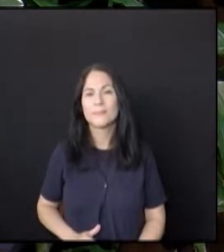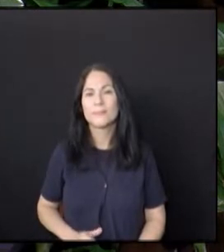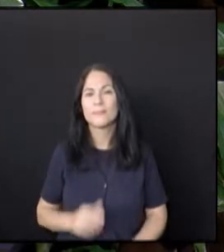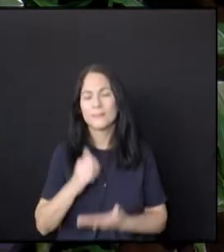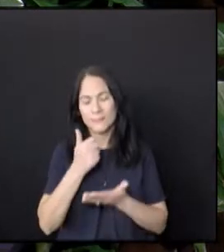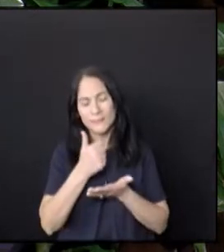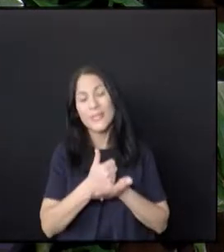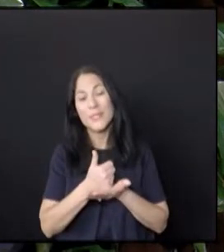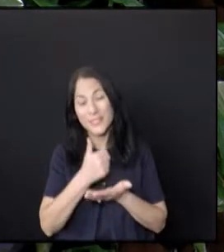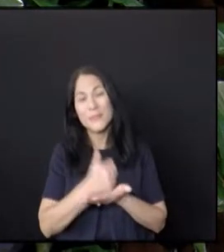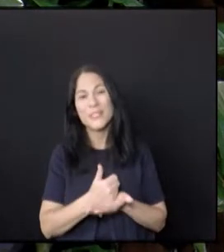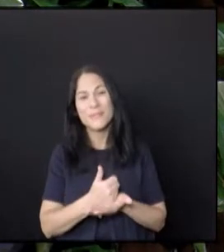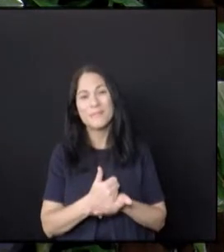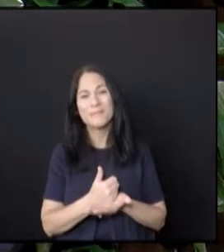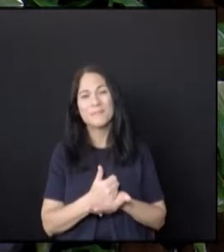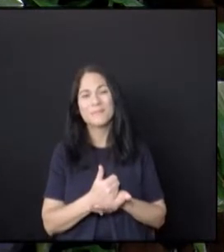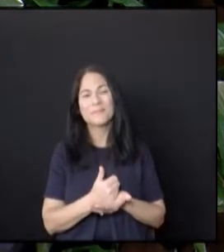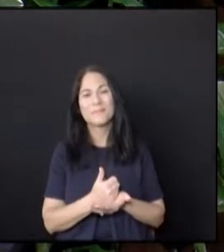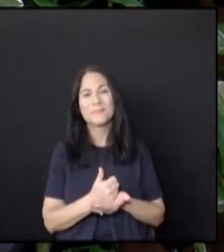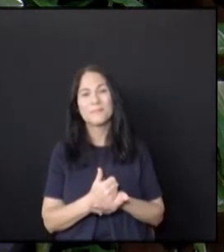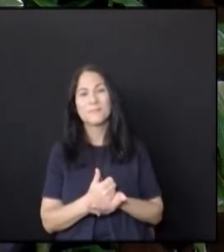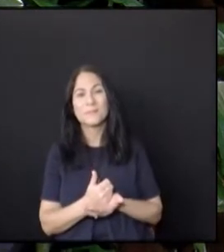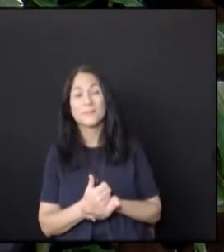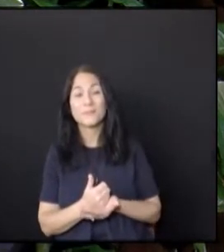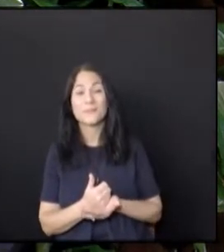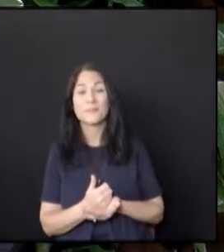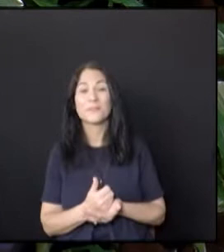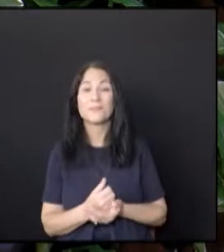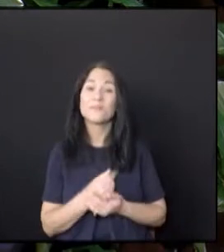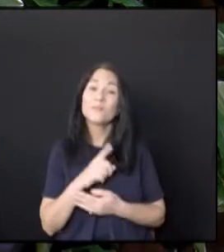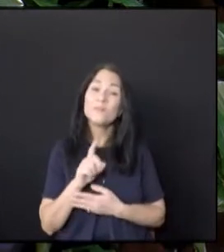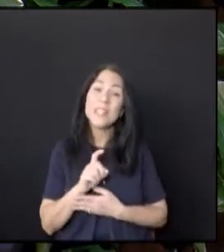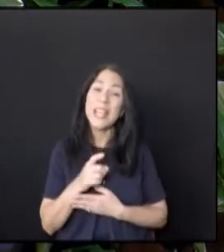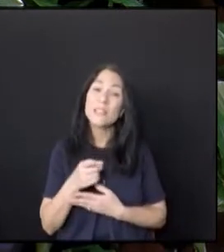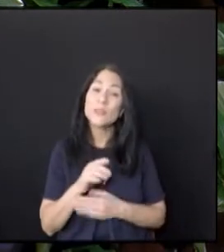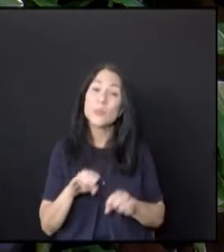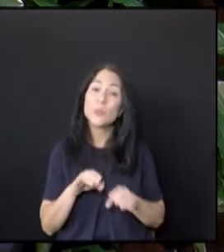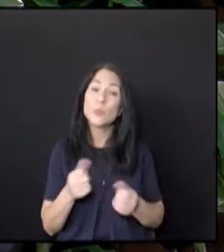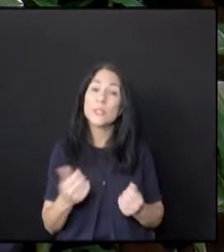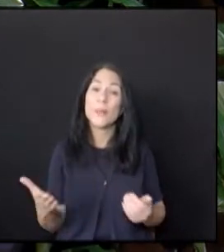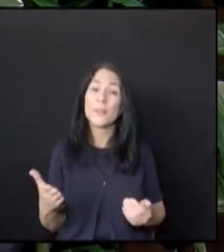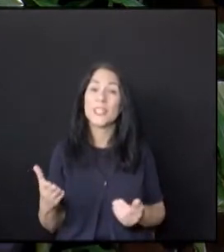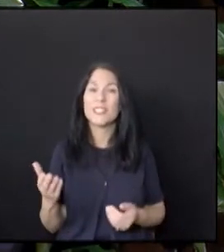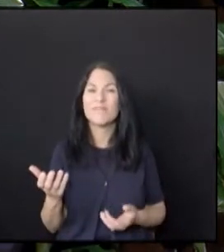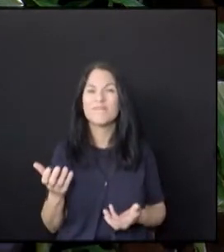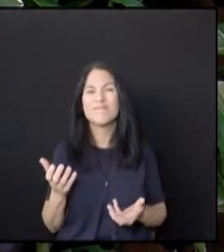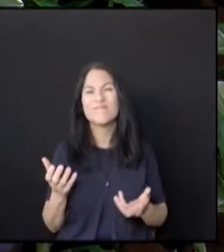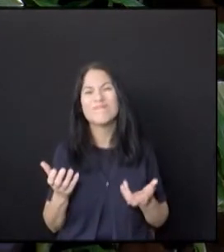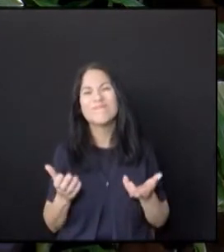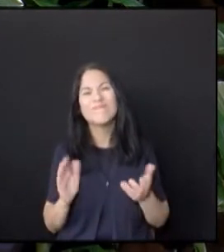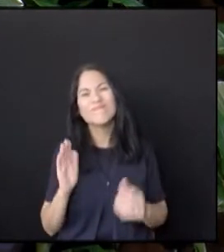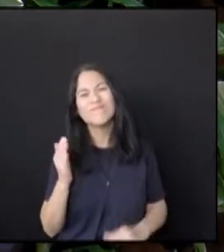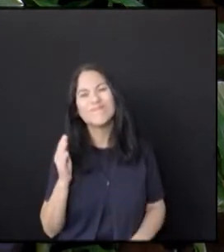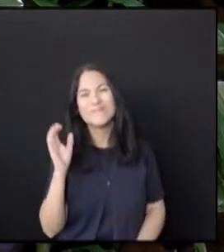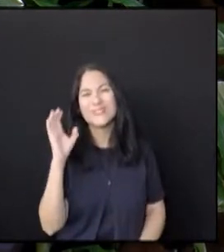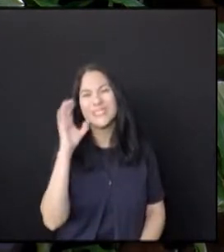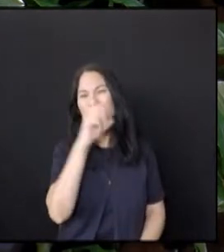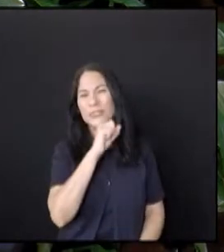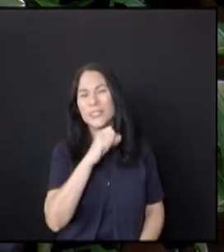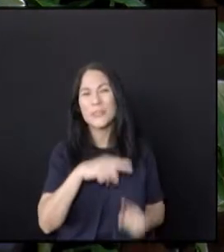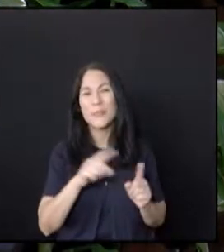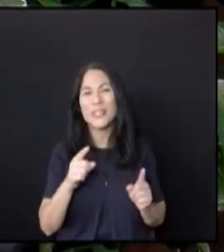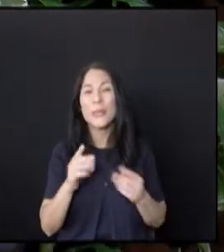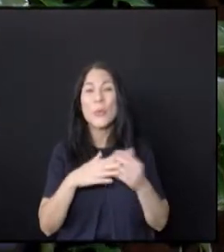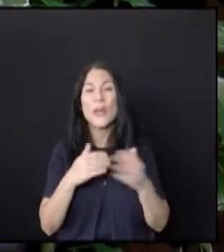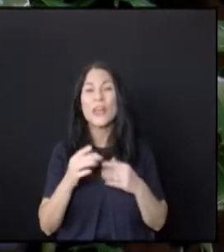Amen. Amen. I'm going to ask you to do something that might seem a little strange, but right there, wherever you may be, I'm going